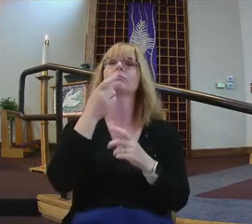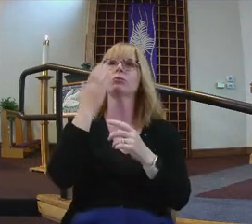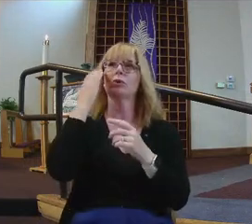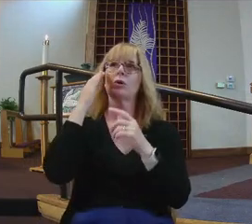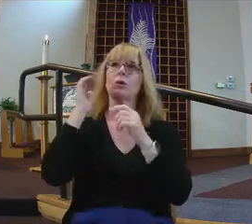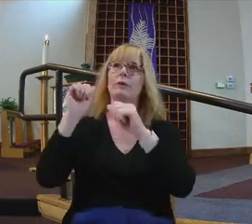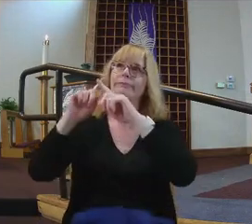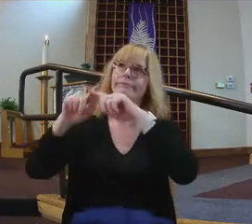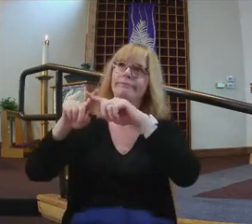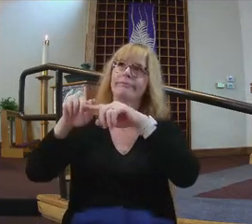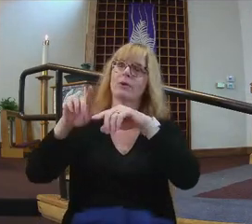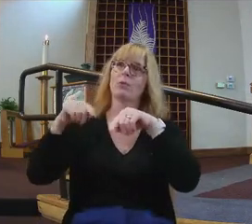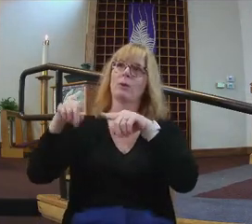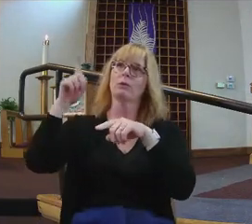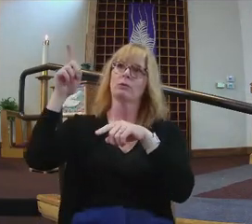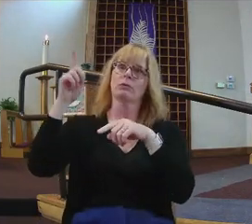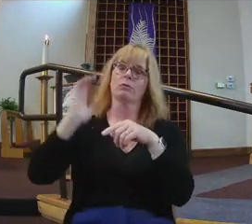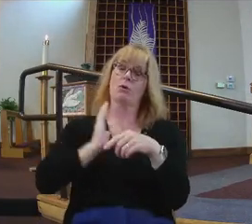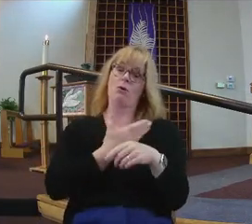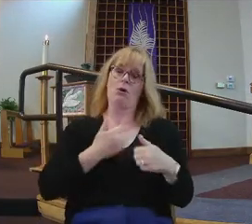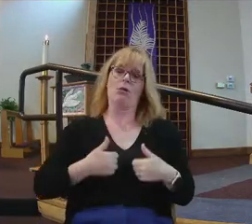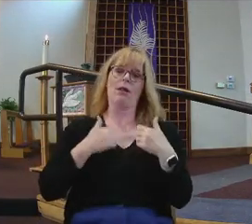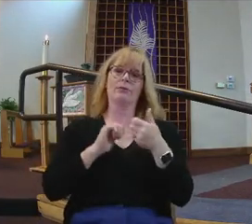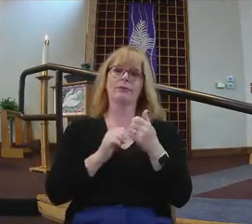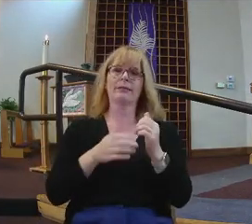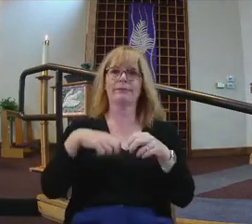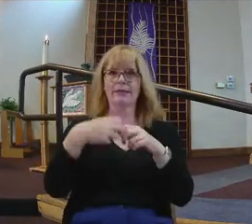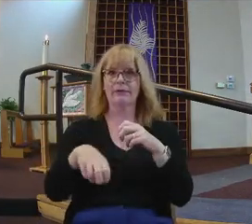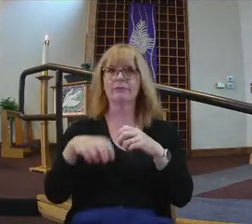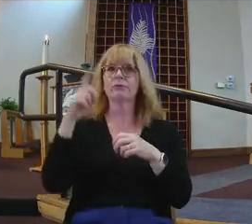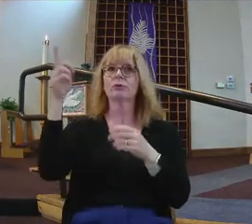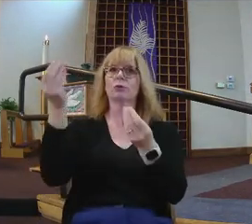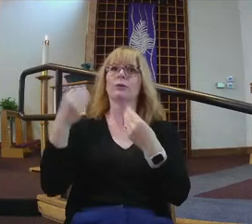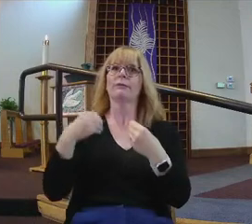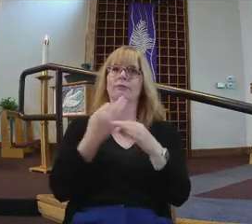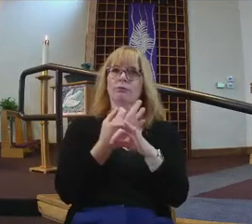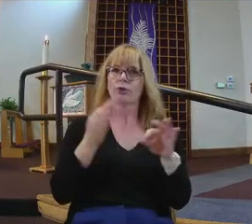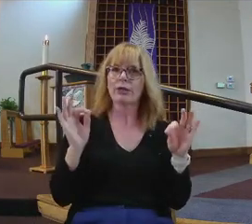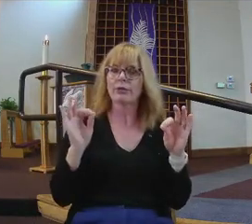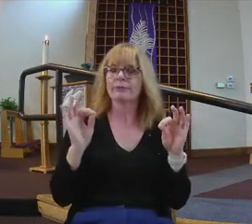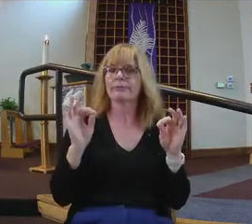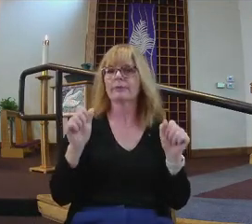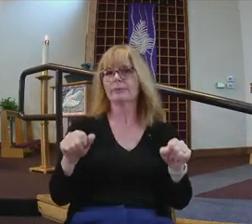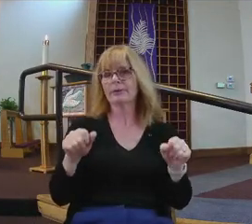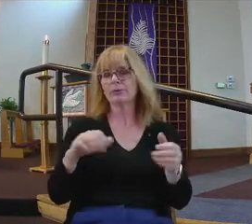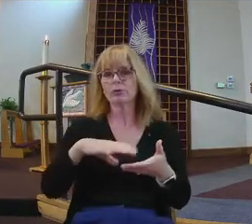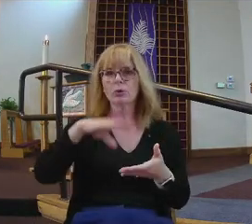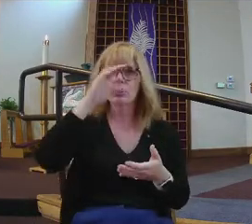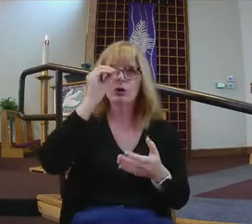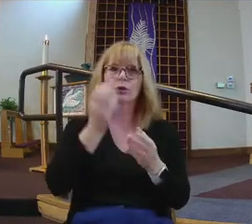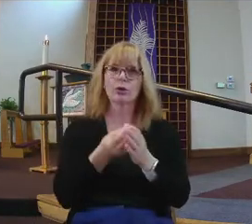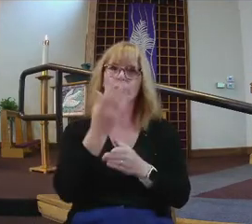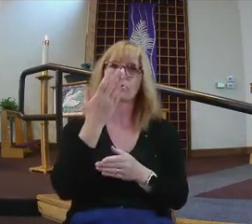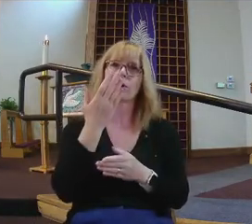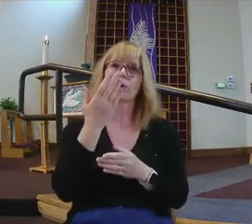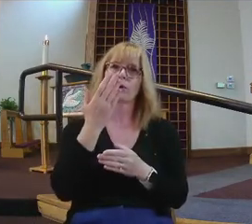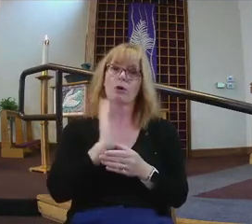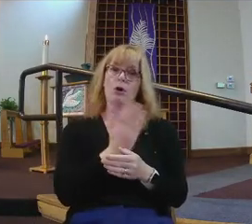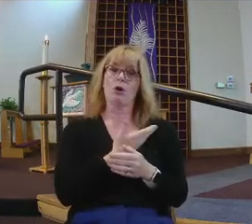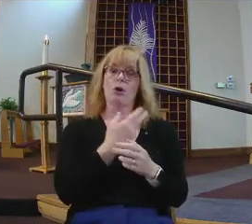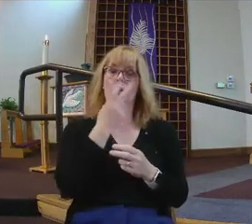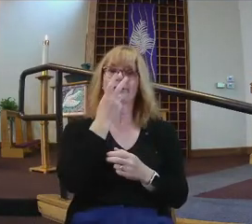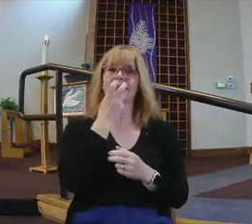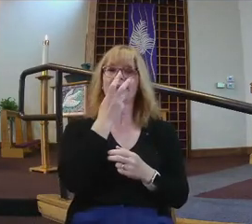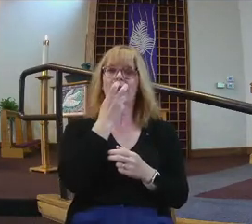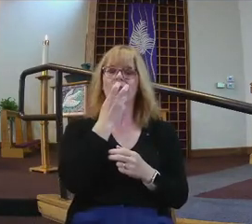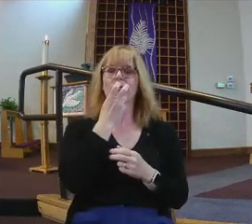We thank you for the freedoms that you have given to us, to learn and to grow, to wrestle with our doubts, to love and to serve and to make our